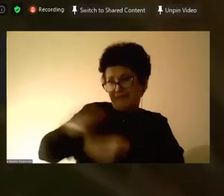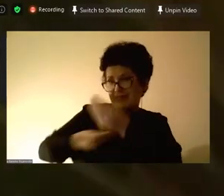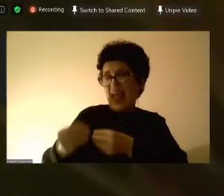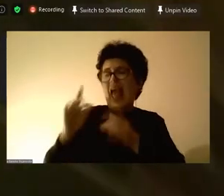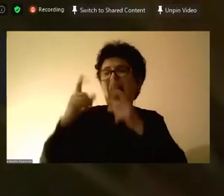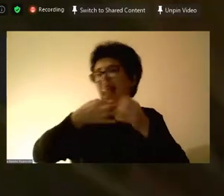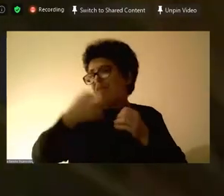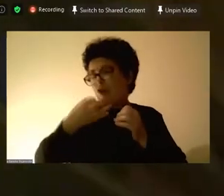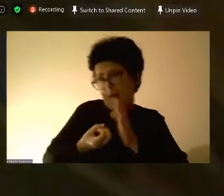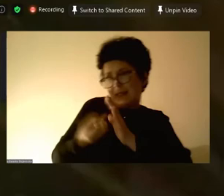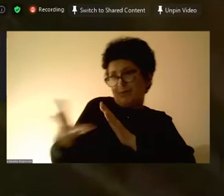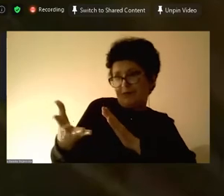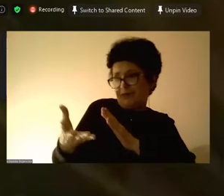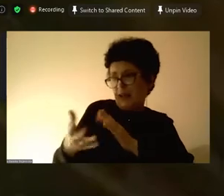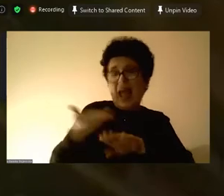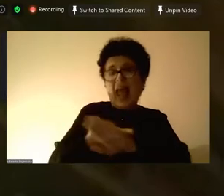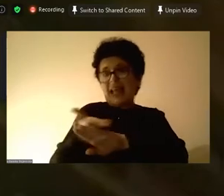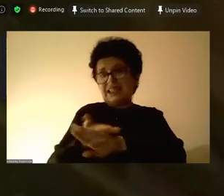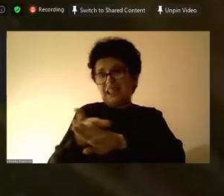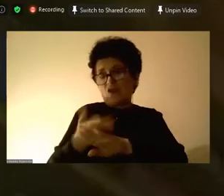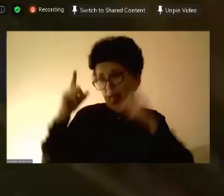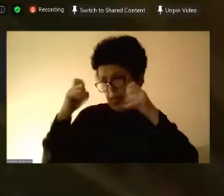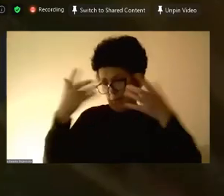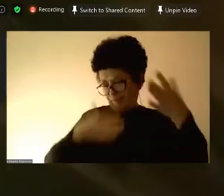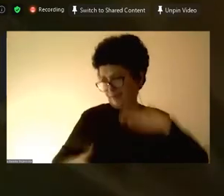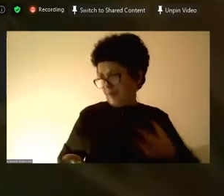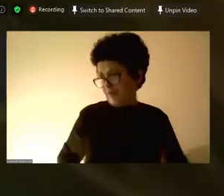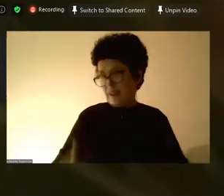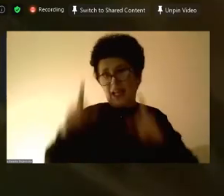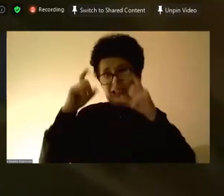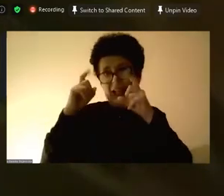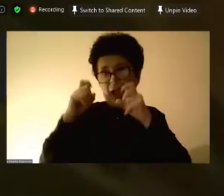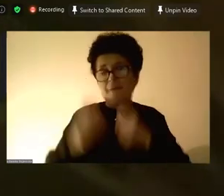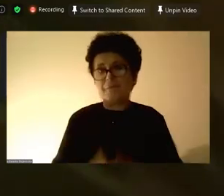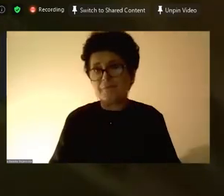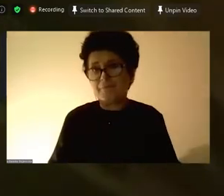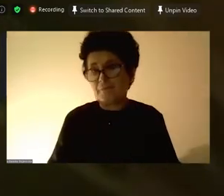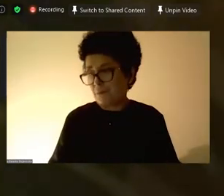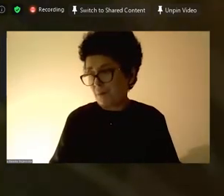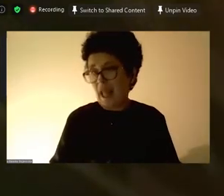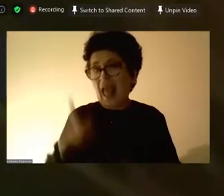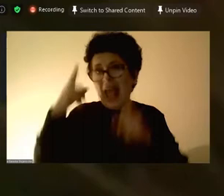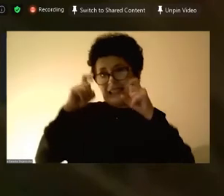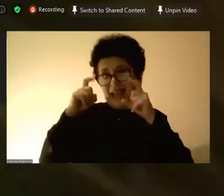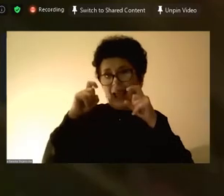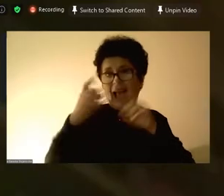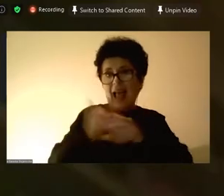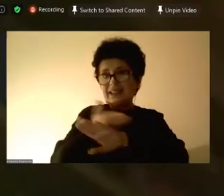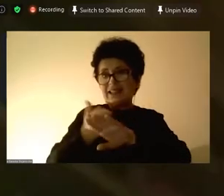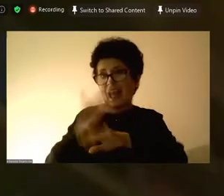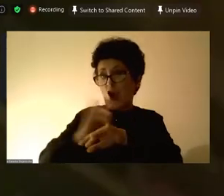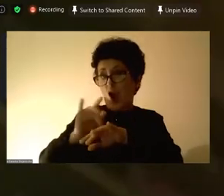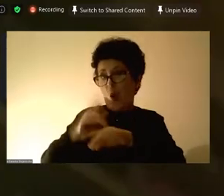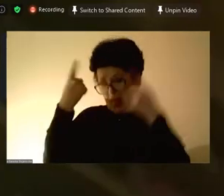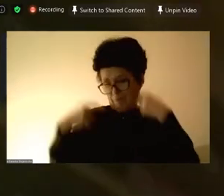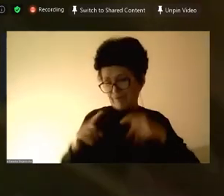own sexuality. So there is a big issue, and it's quite dangerous to do so. So why is it so dangerous